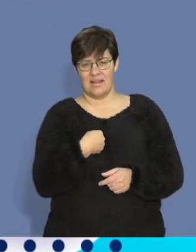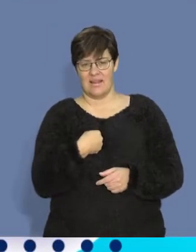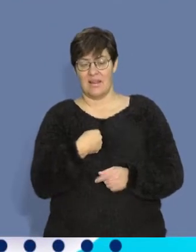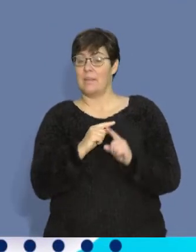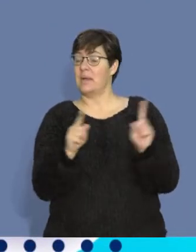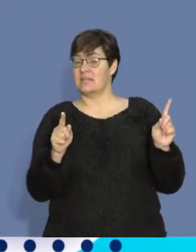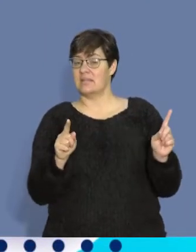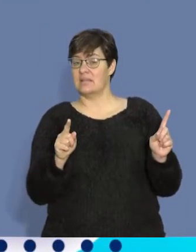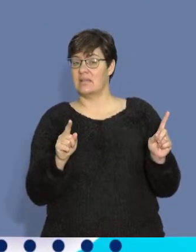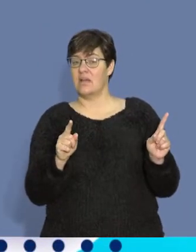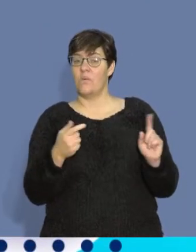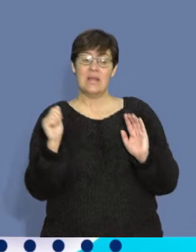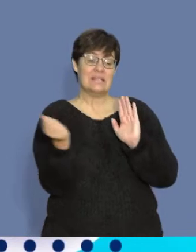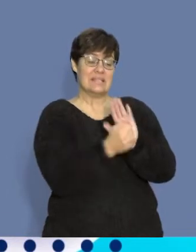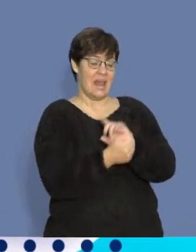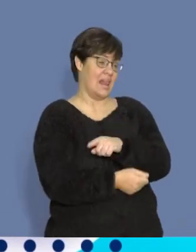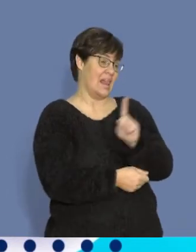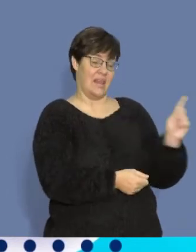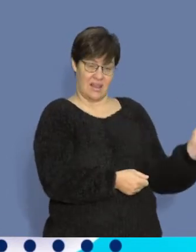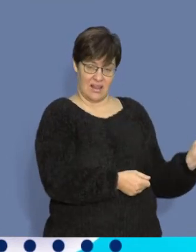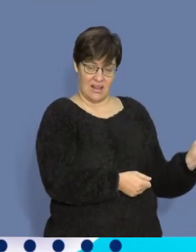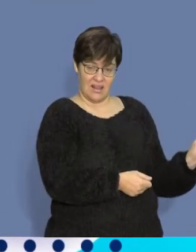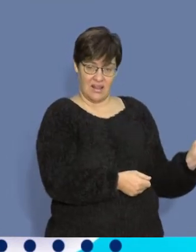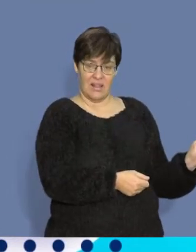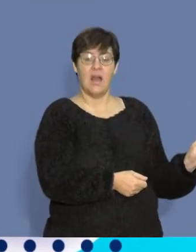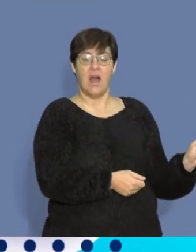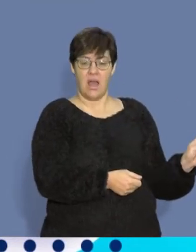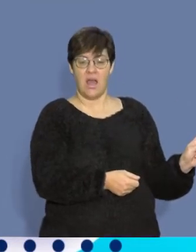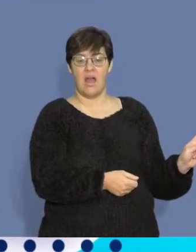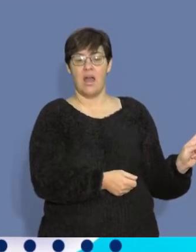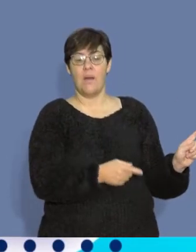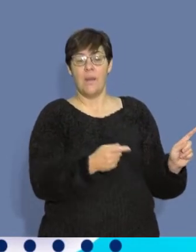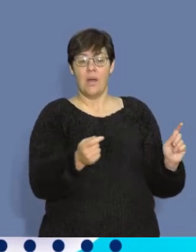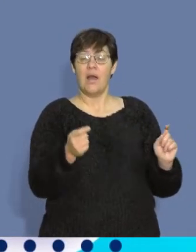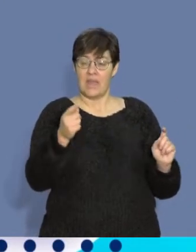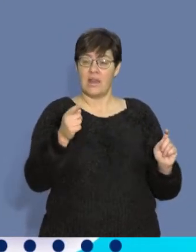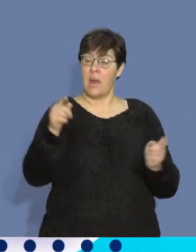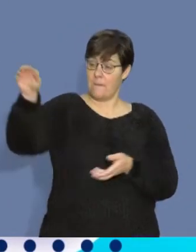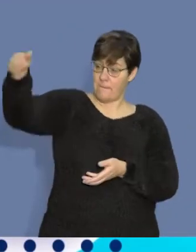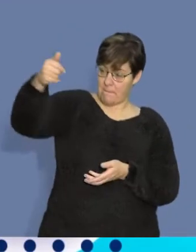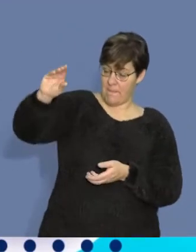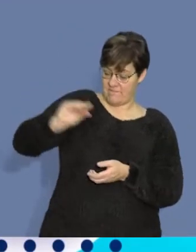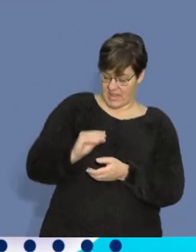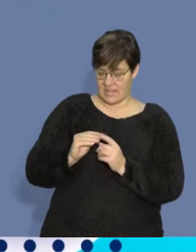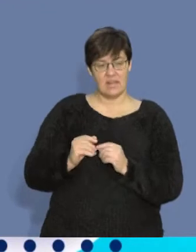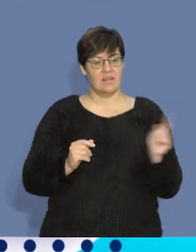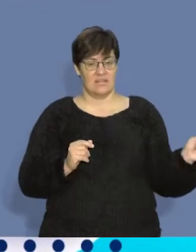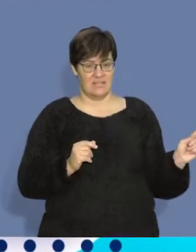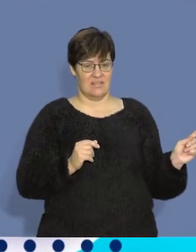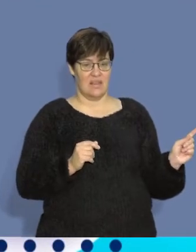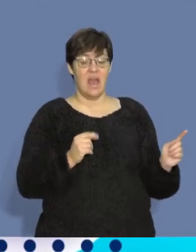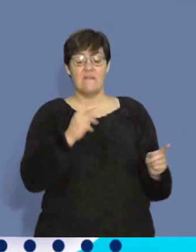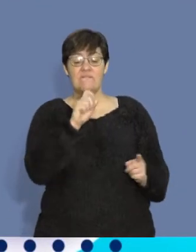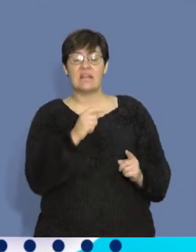goods. However, when we sell those goods, we're going to claim back the VAT that we have paid. And we can